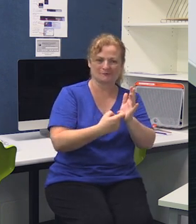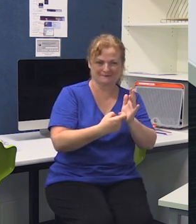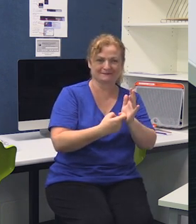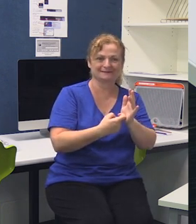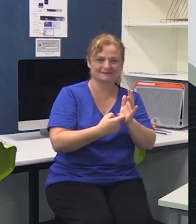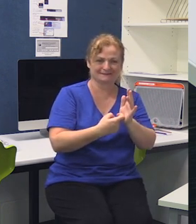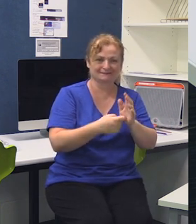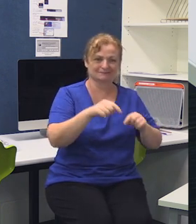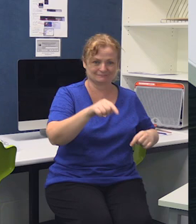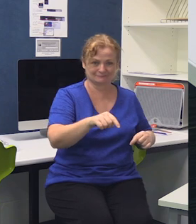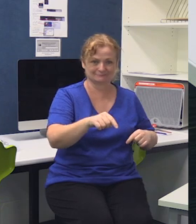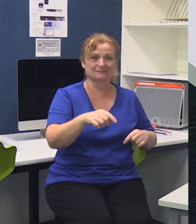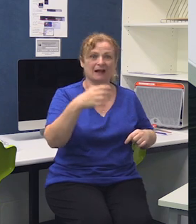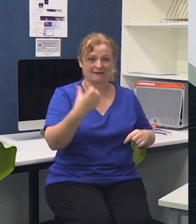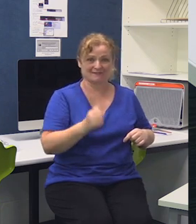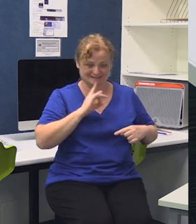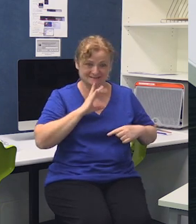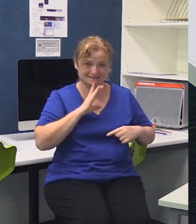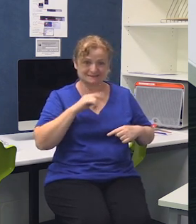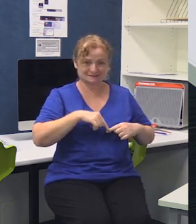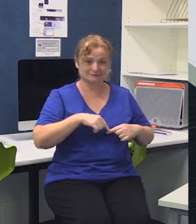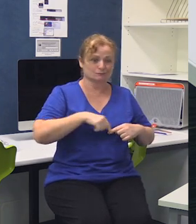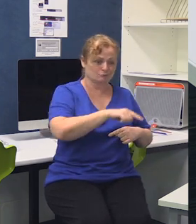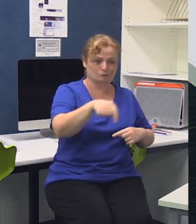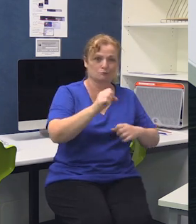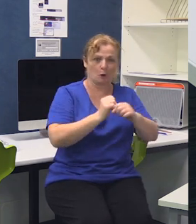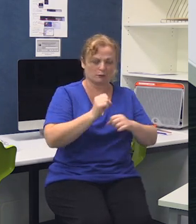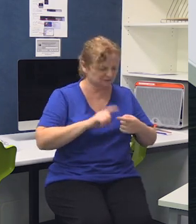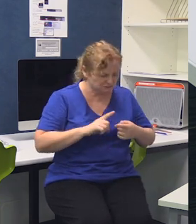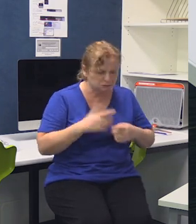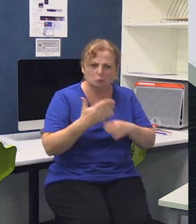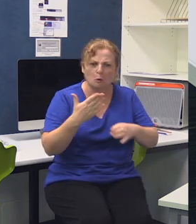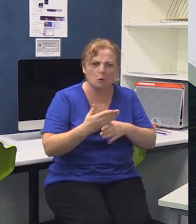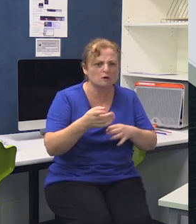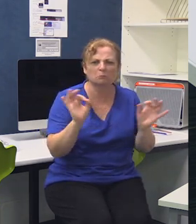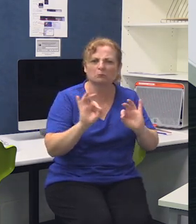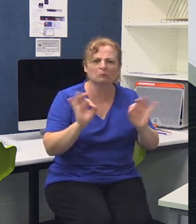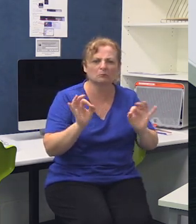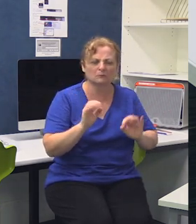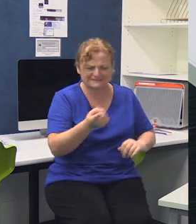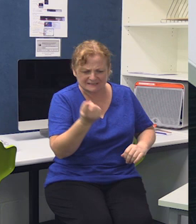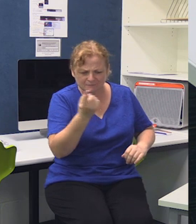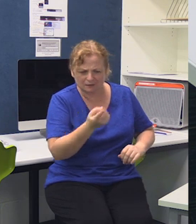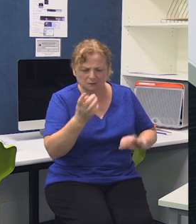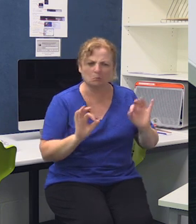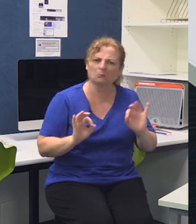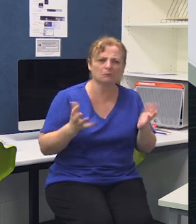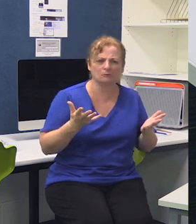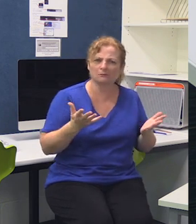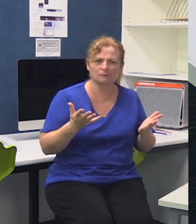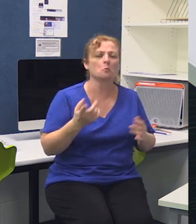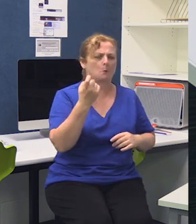So we've got electricity, we've got a motor, nothing happening. So I'll take another wire